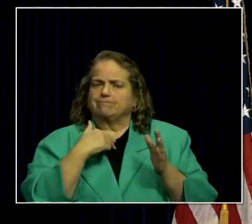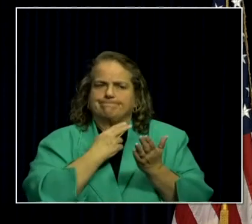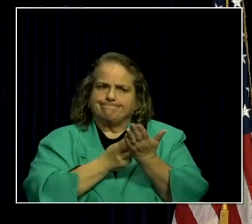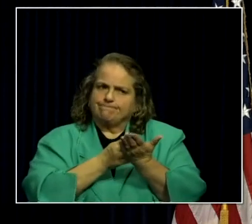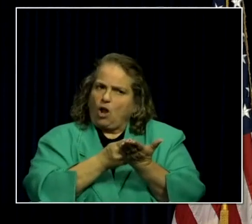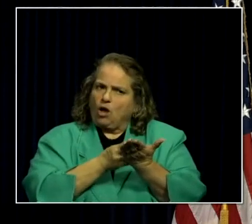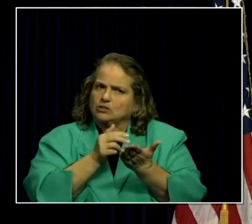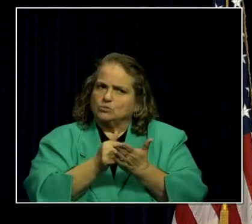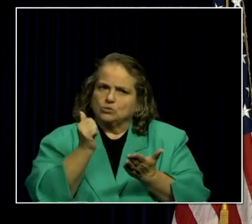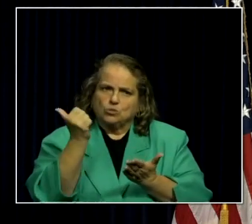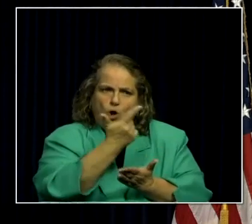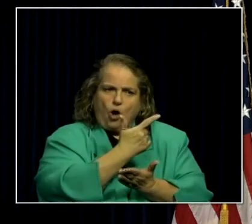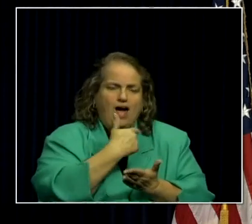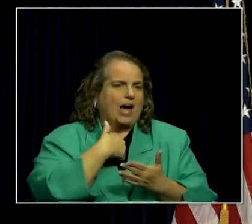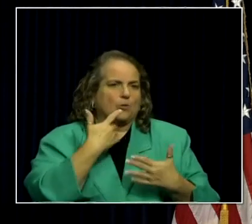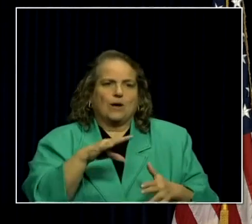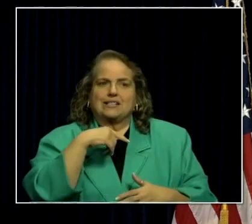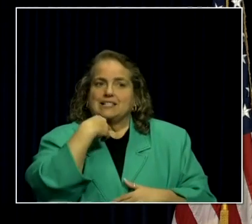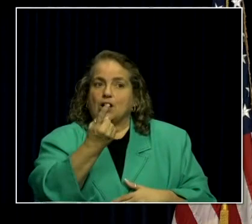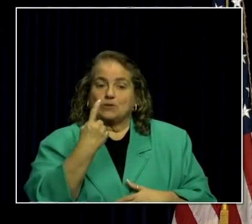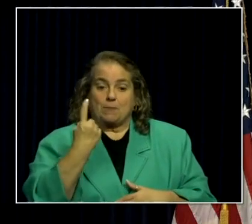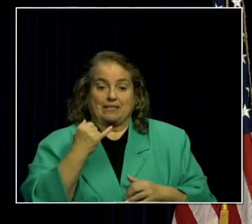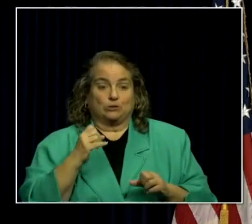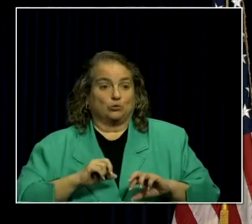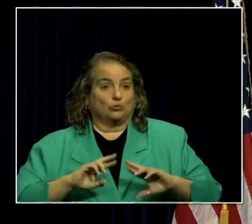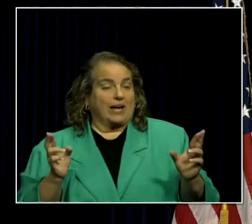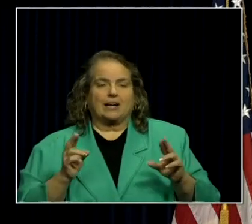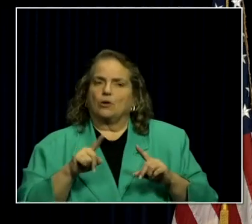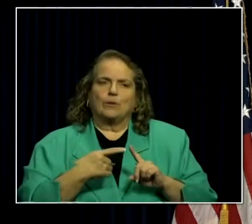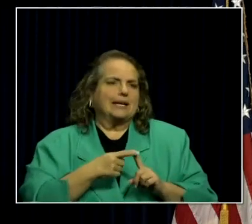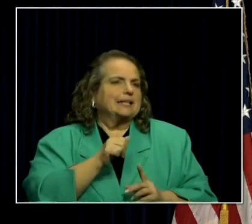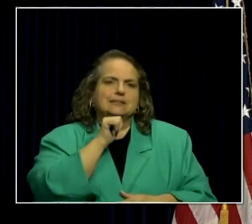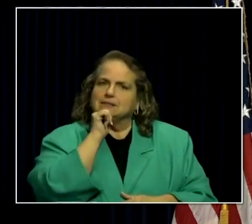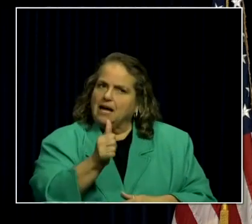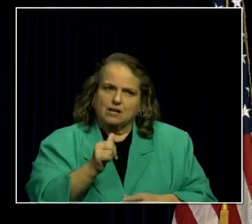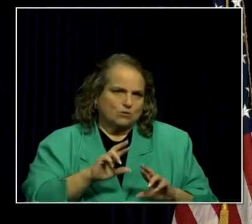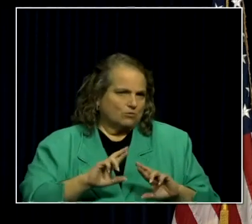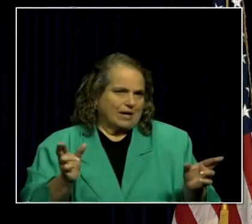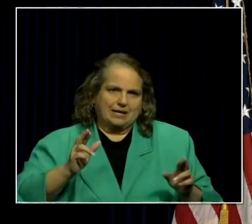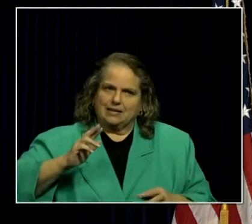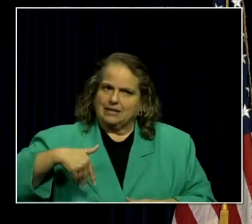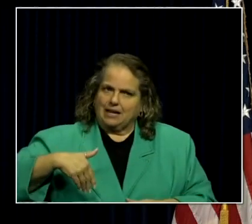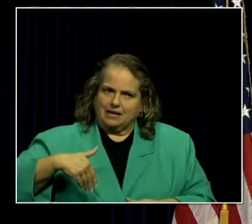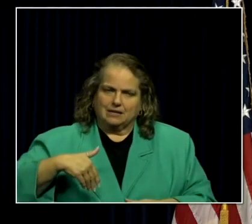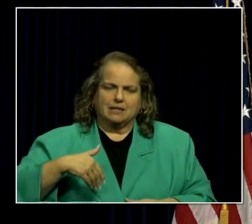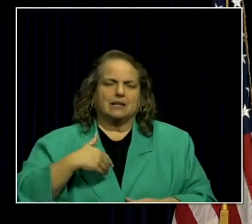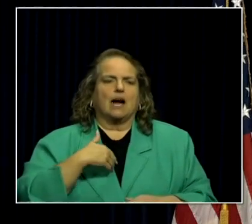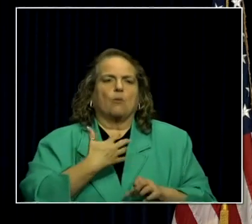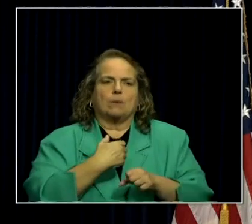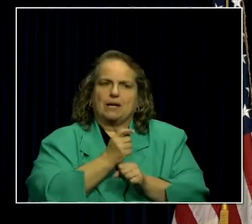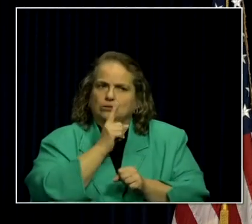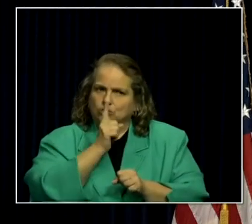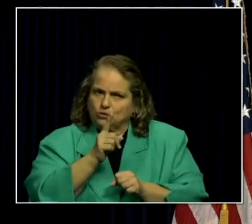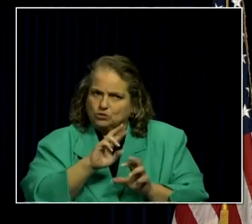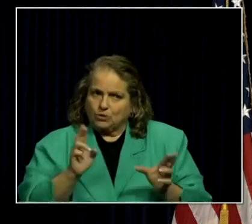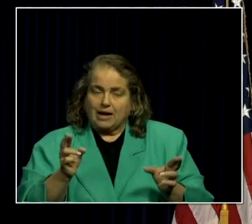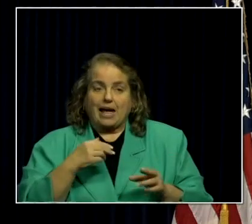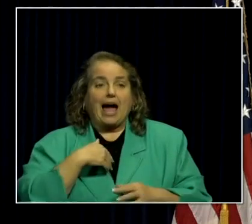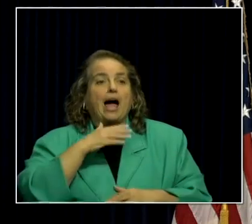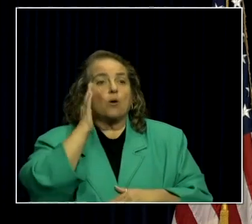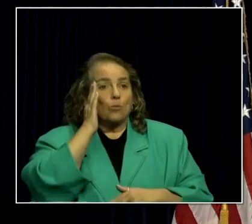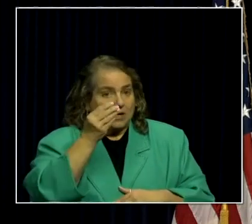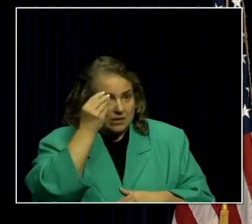to tell you that something is ready if I don't think that it's going to be ready the moment I tell you. I will say that we will be